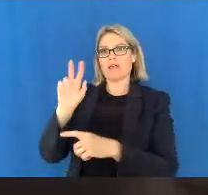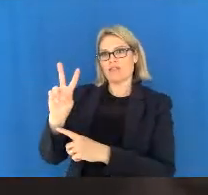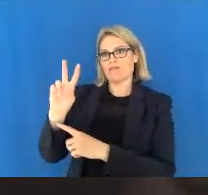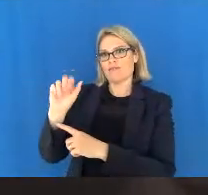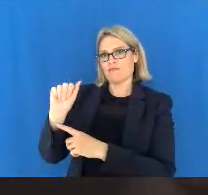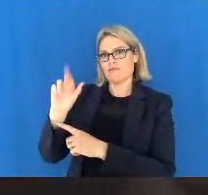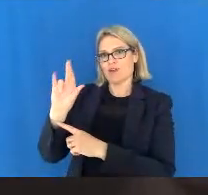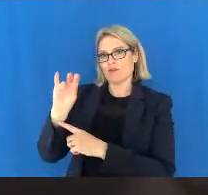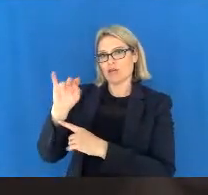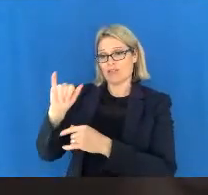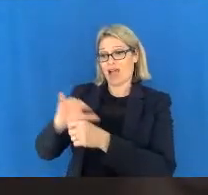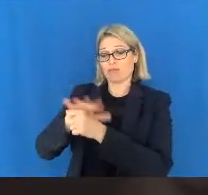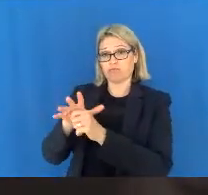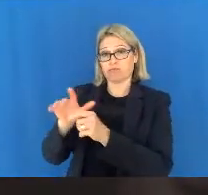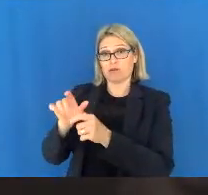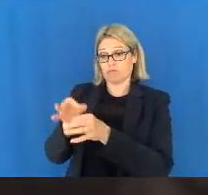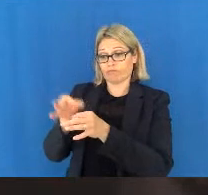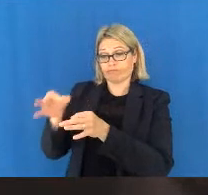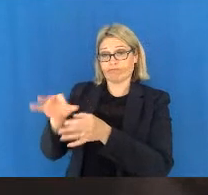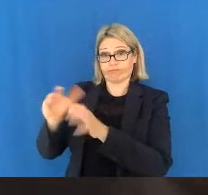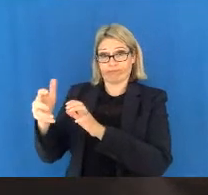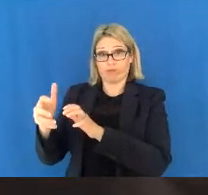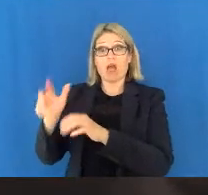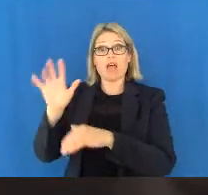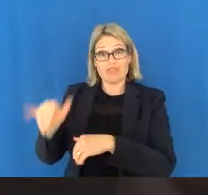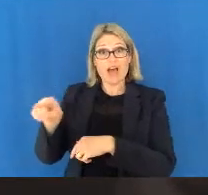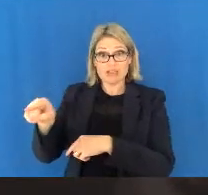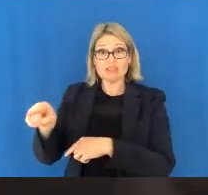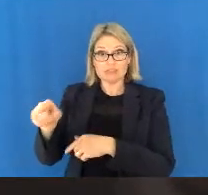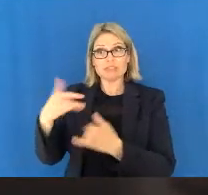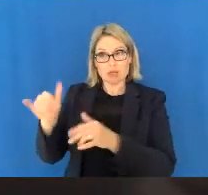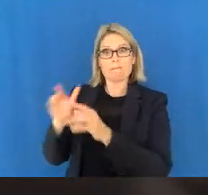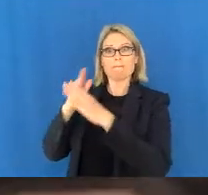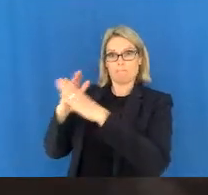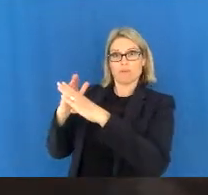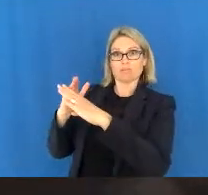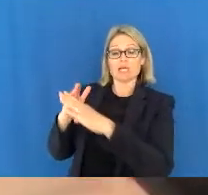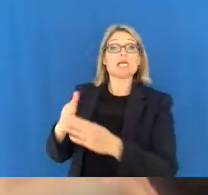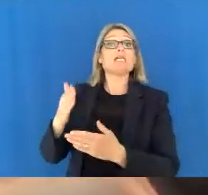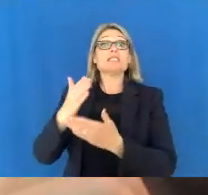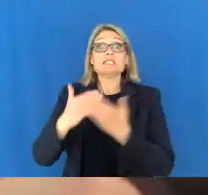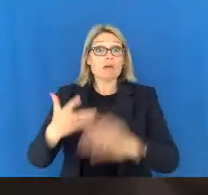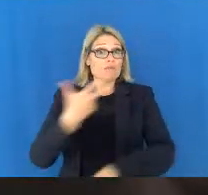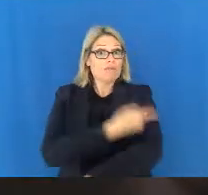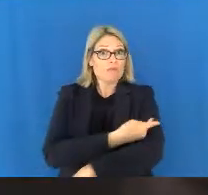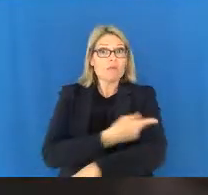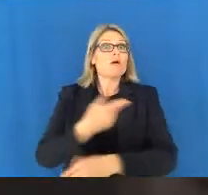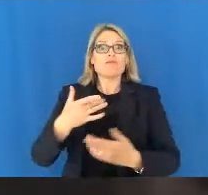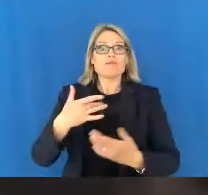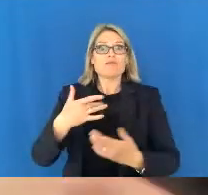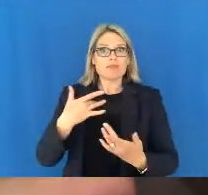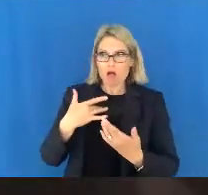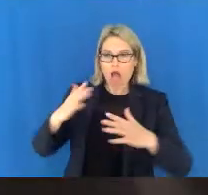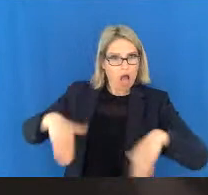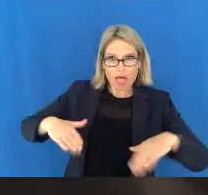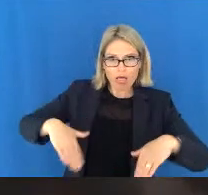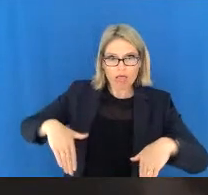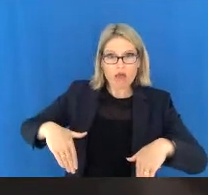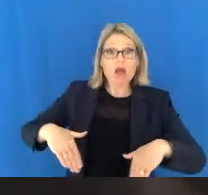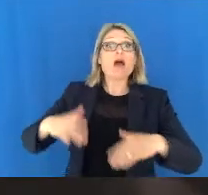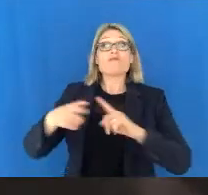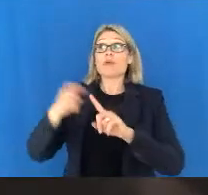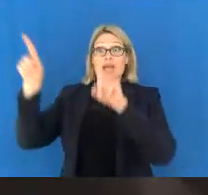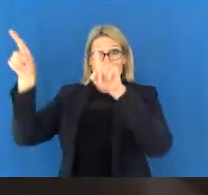far, we haven't been able to show that the vaccine did not work against the variants, even the one from